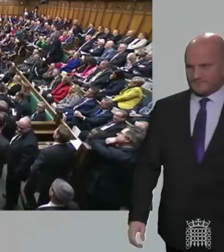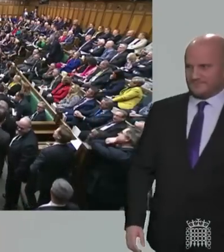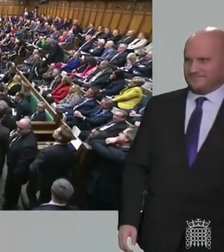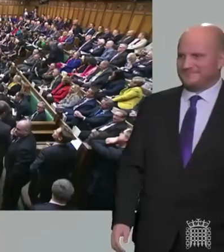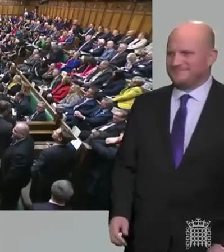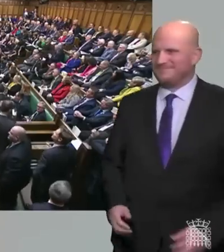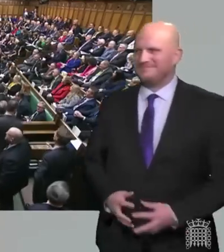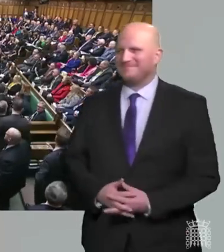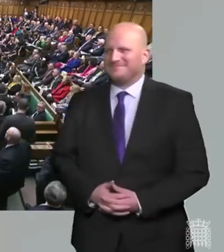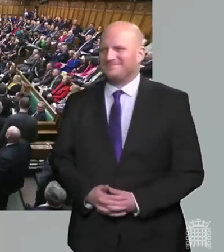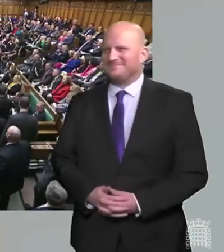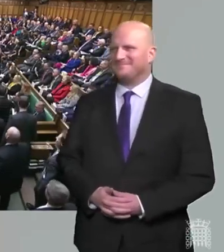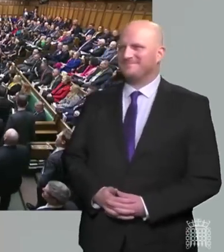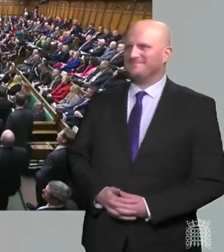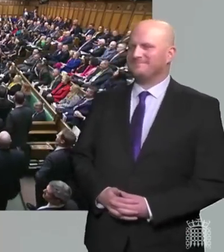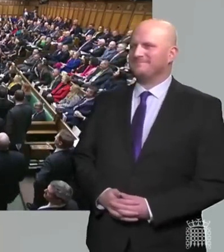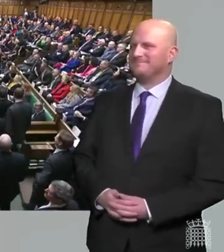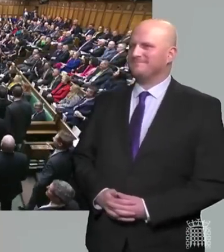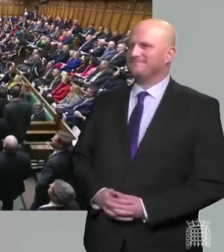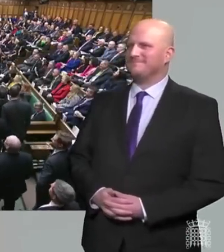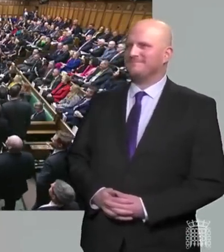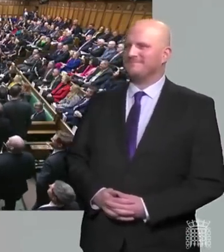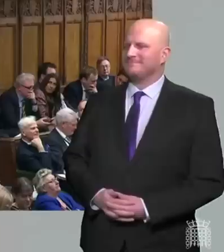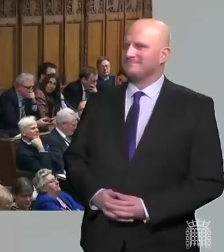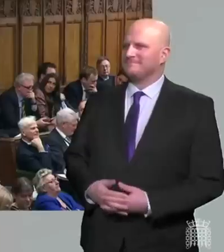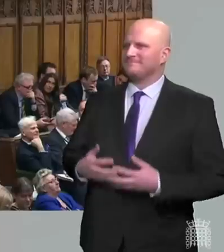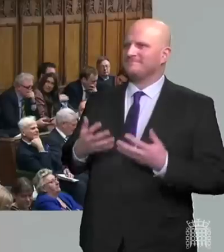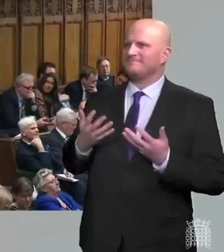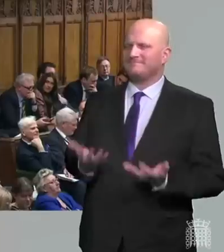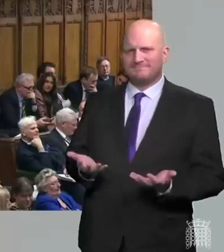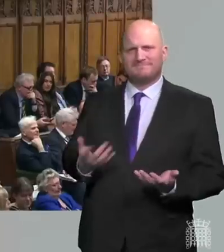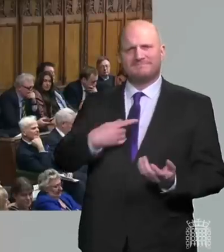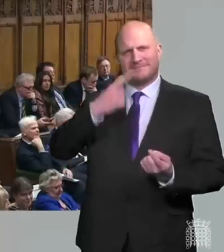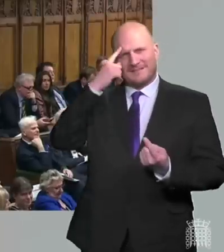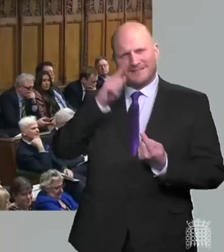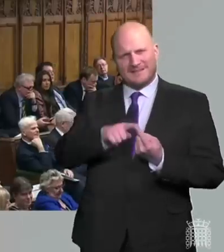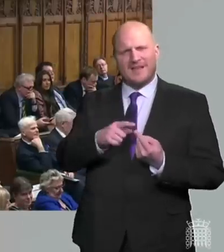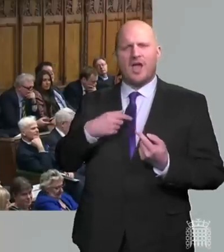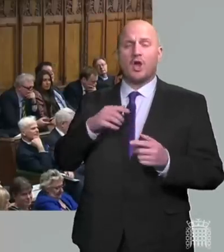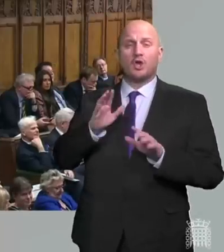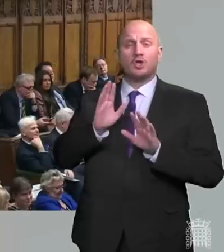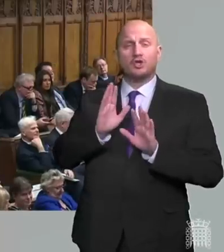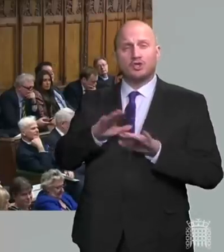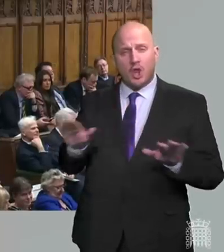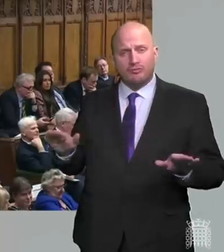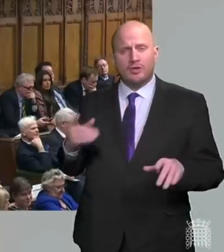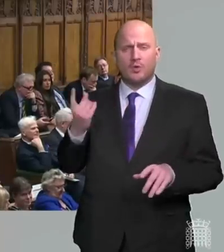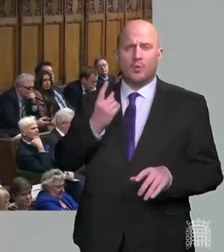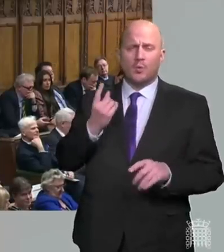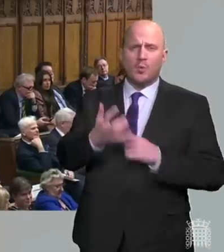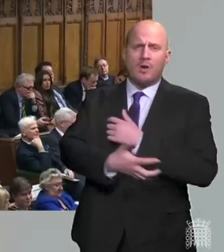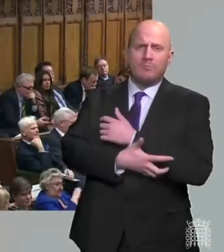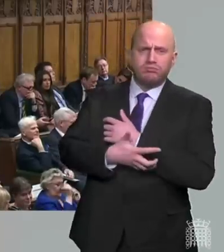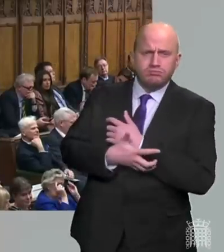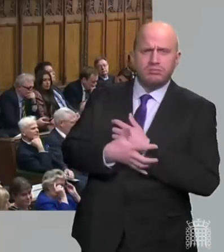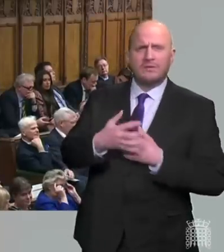Thank you very much, Mr. Speaker. For our most vulnerable children, school is often their principal place of